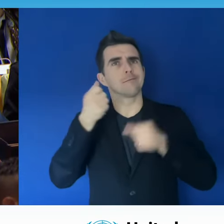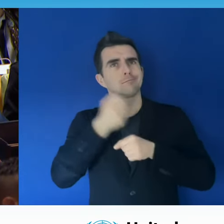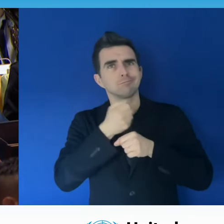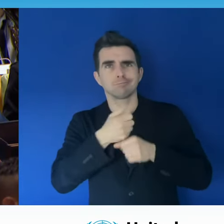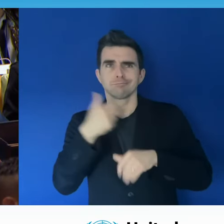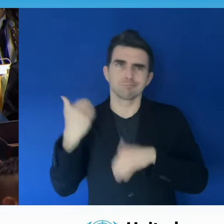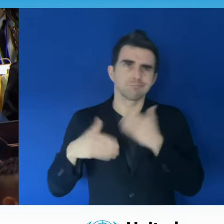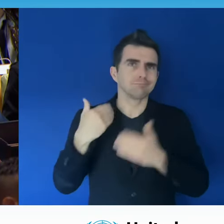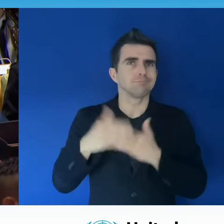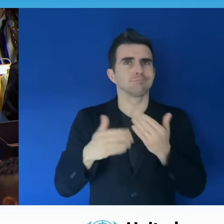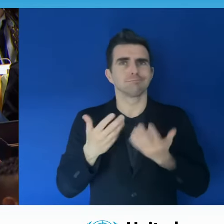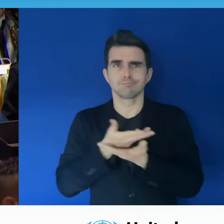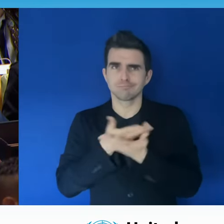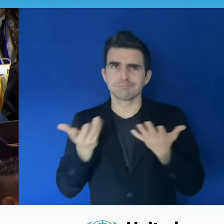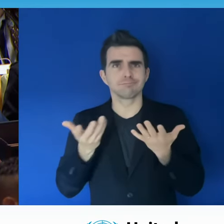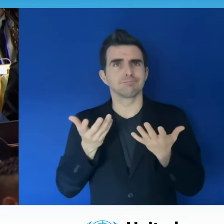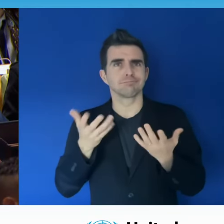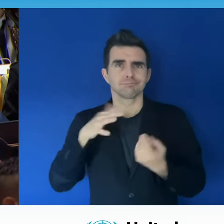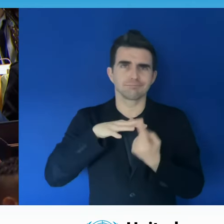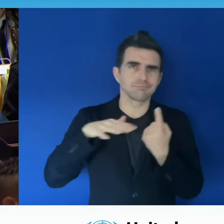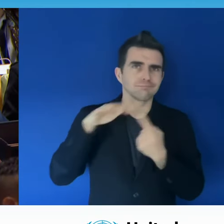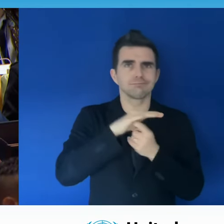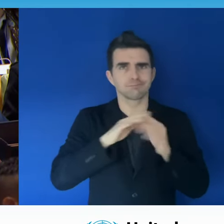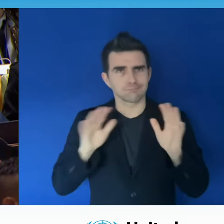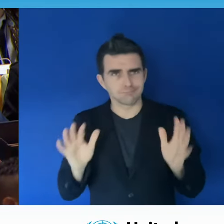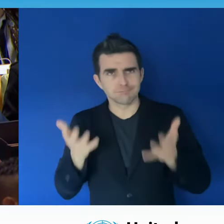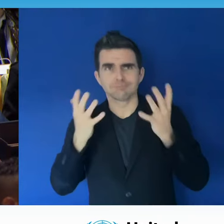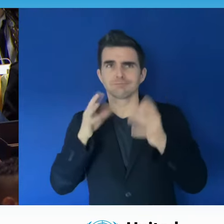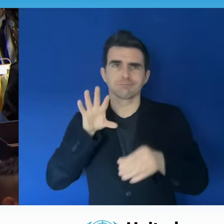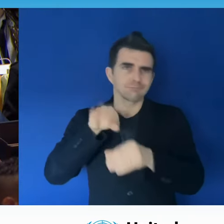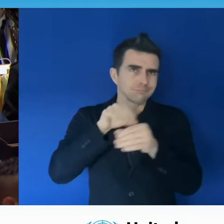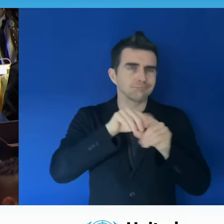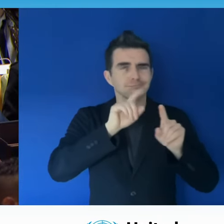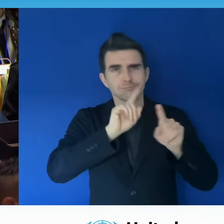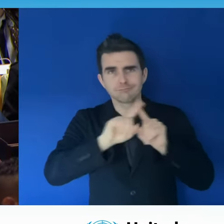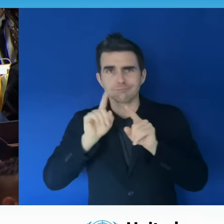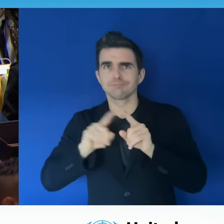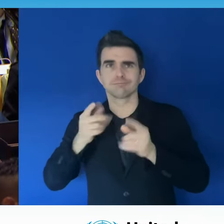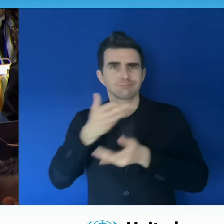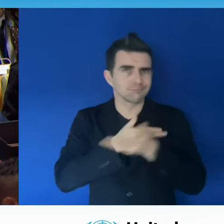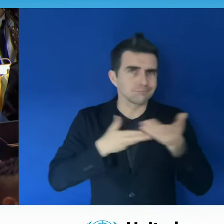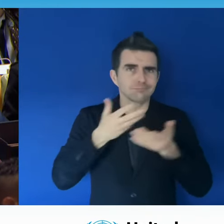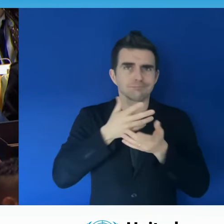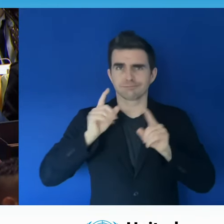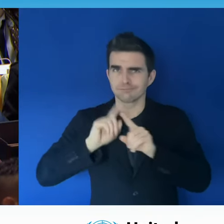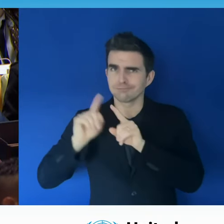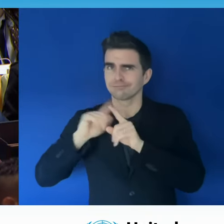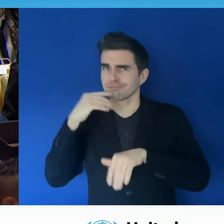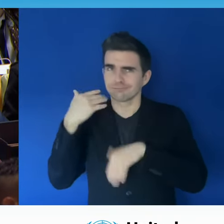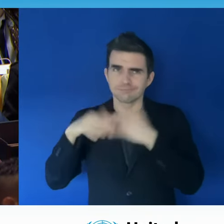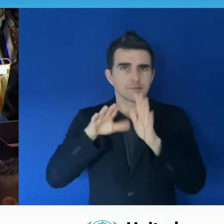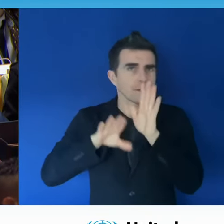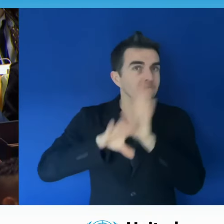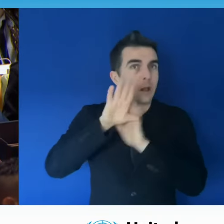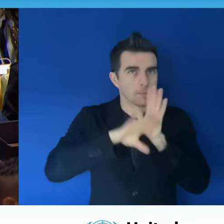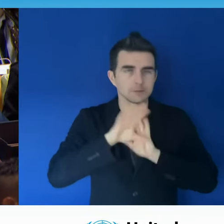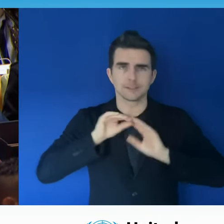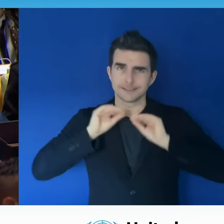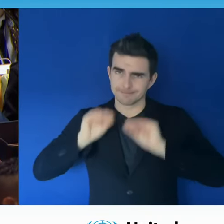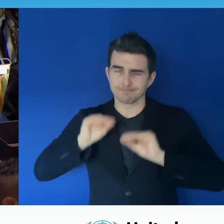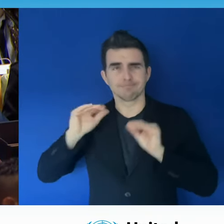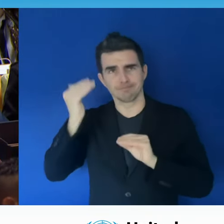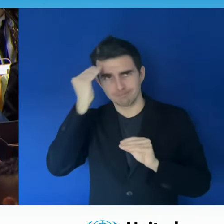to development, strengthen them to the capacity and role of youth in addressing social challenge,